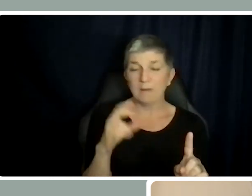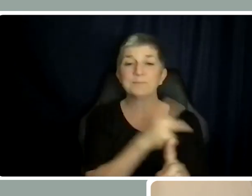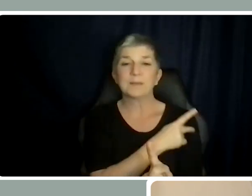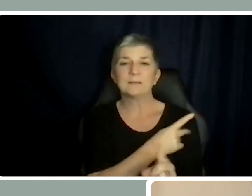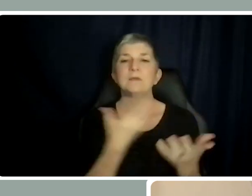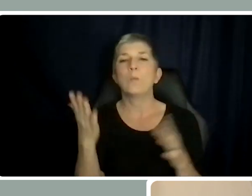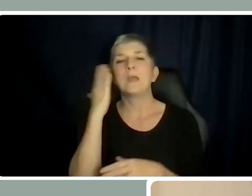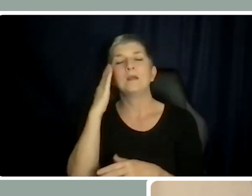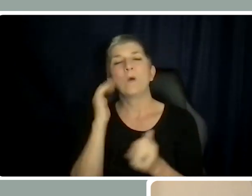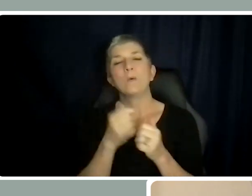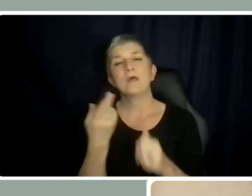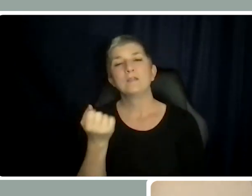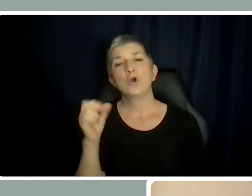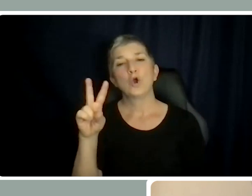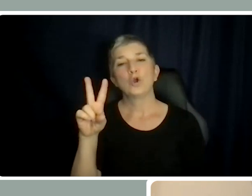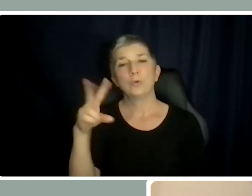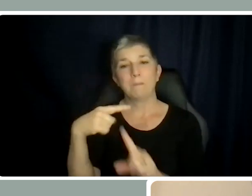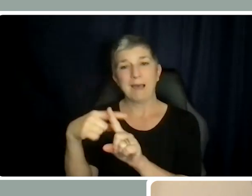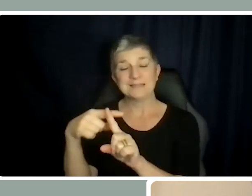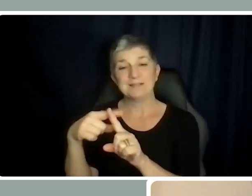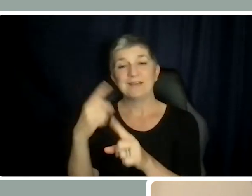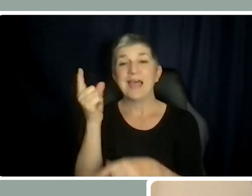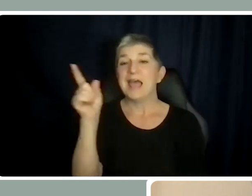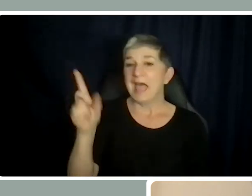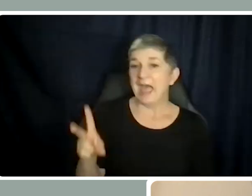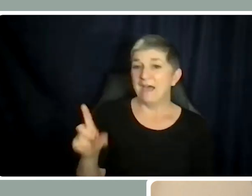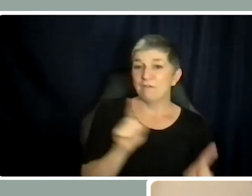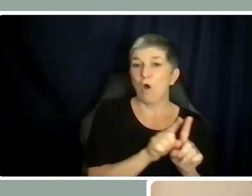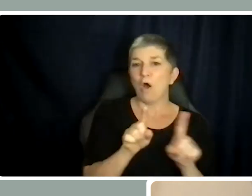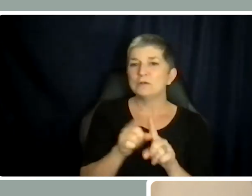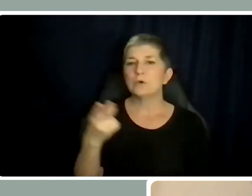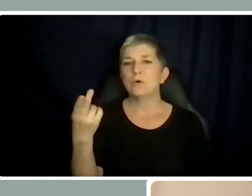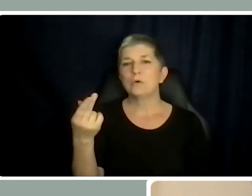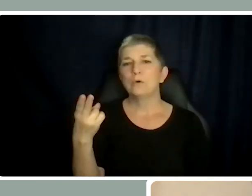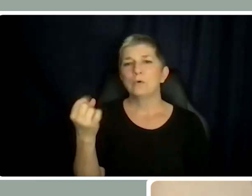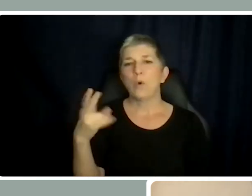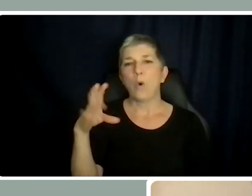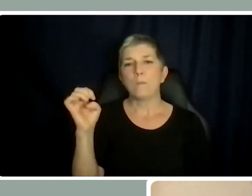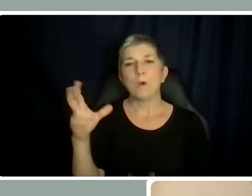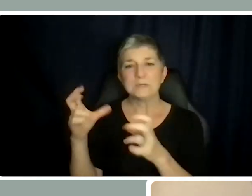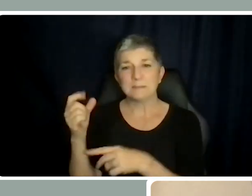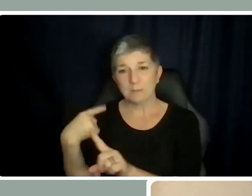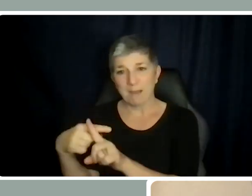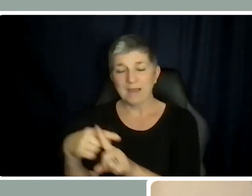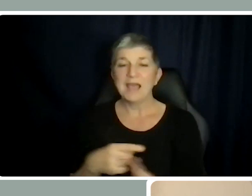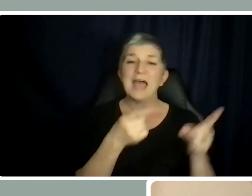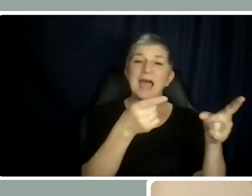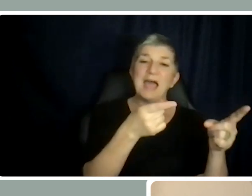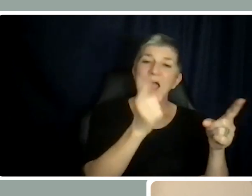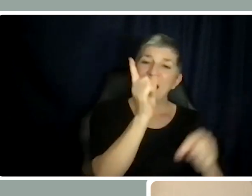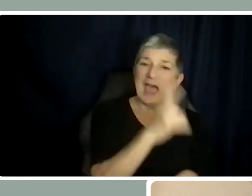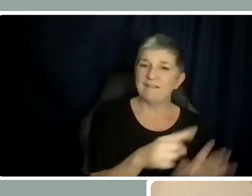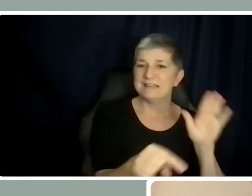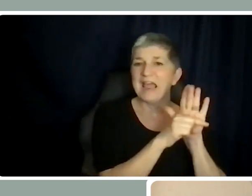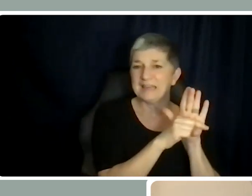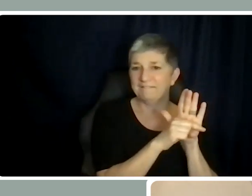we know that among HER2 positive breast cancers, half of them are also hormone receptor positive and half of them are hormone receptor